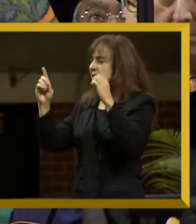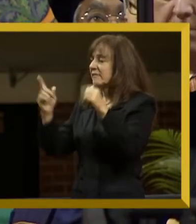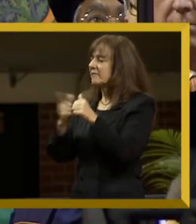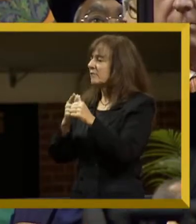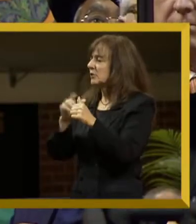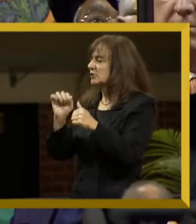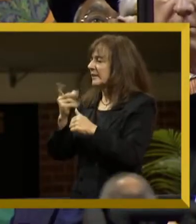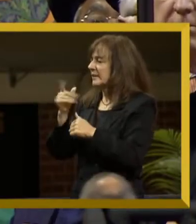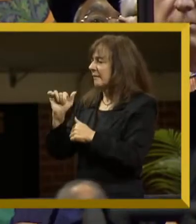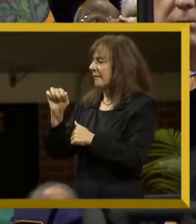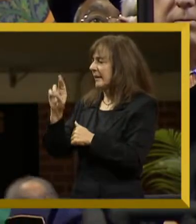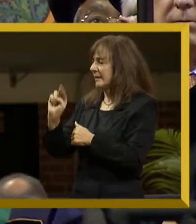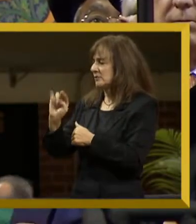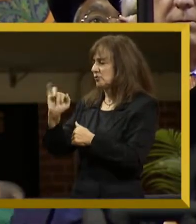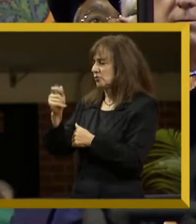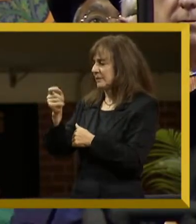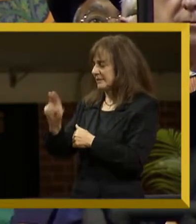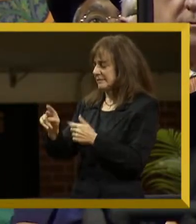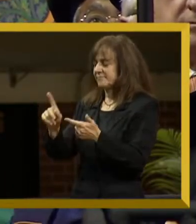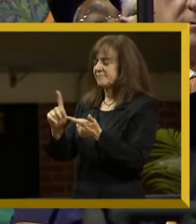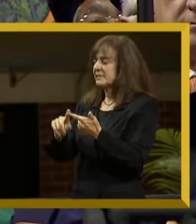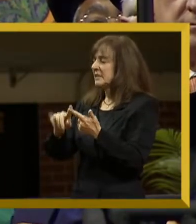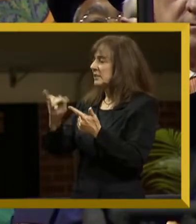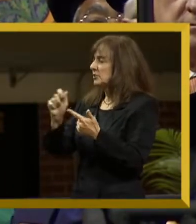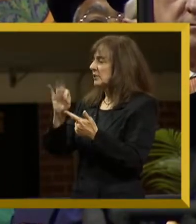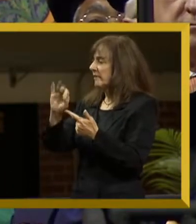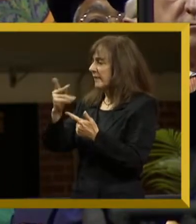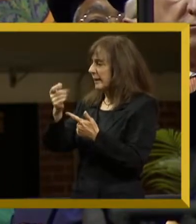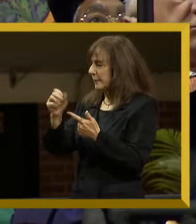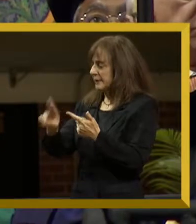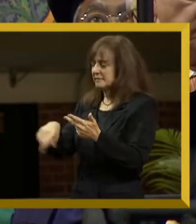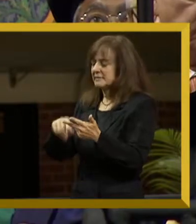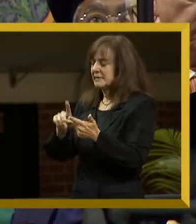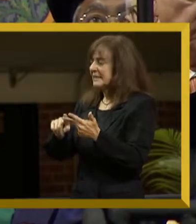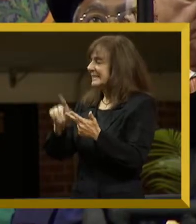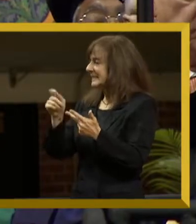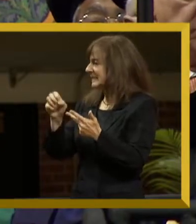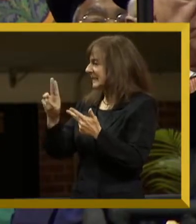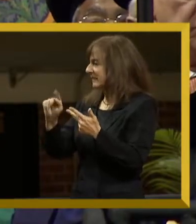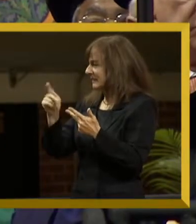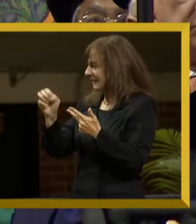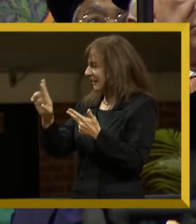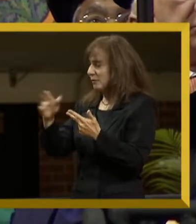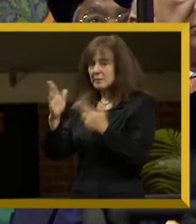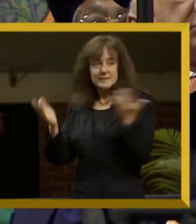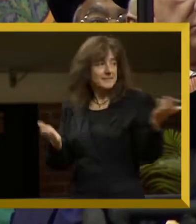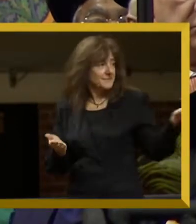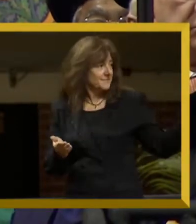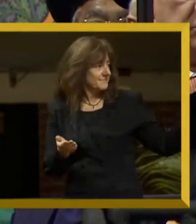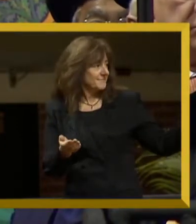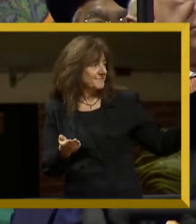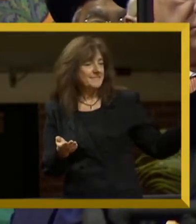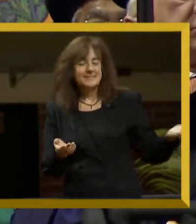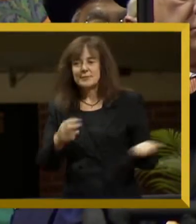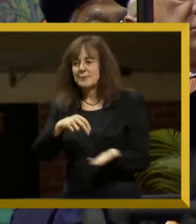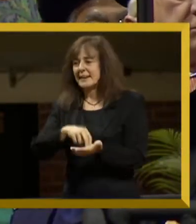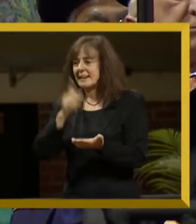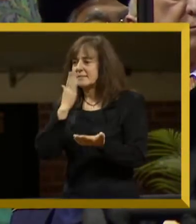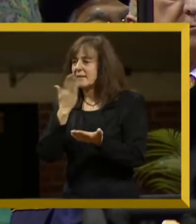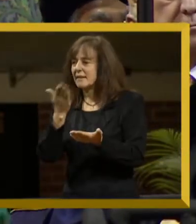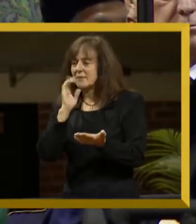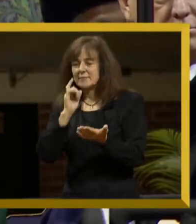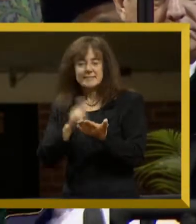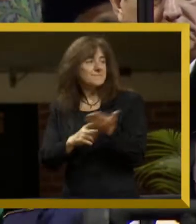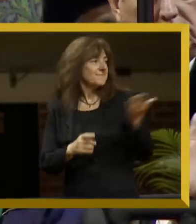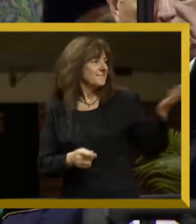Chancellor Glenn Johnson, also Regent Jeff Hickman, and Regent Stephen Taylor. So please stand so we can recognize you and thank you for your